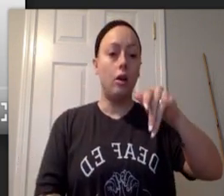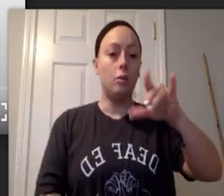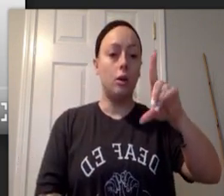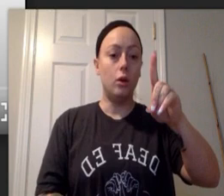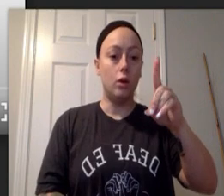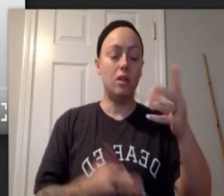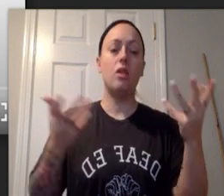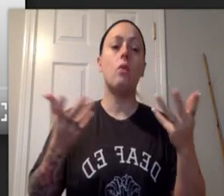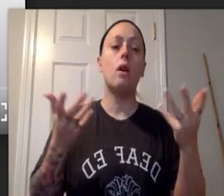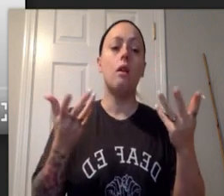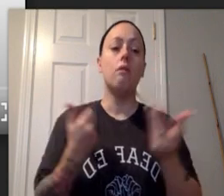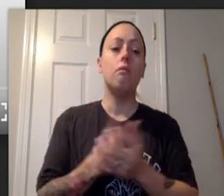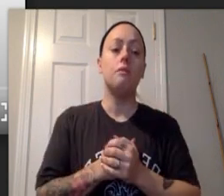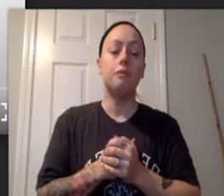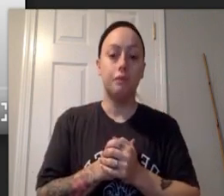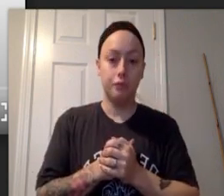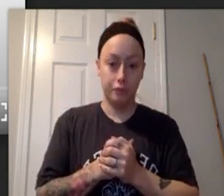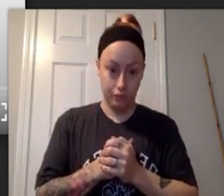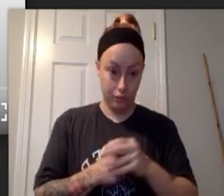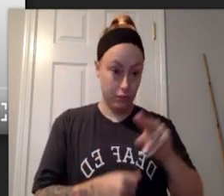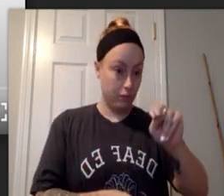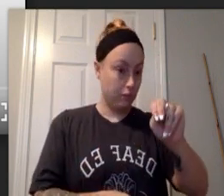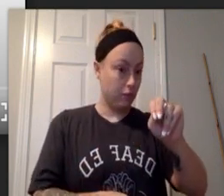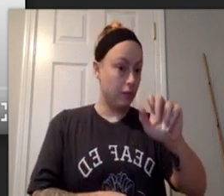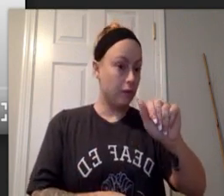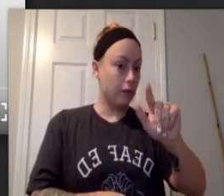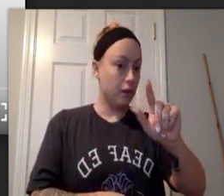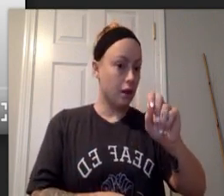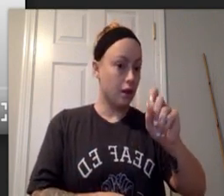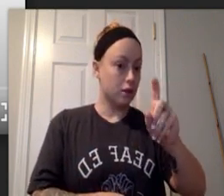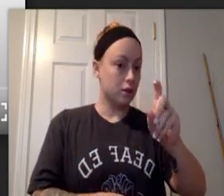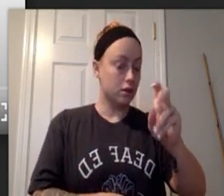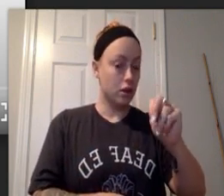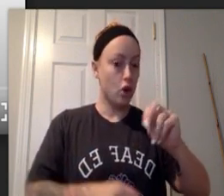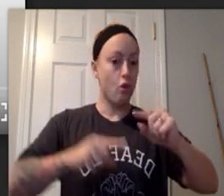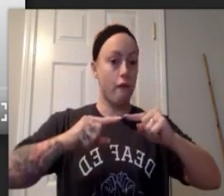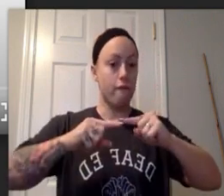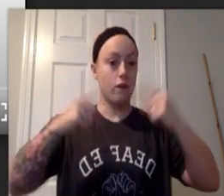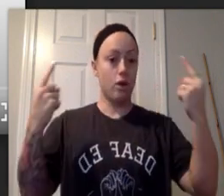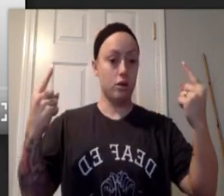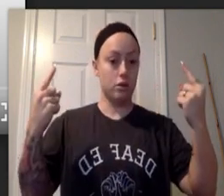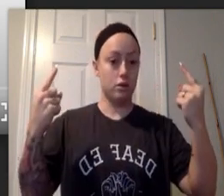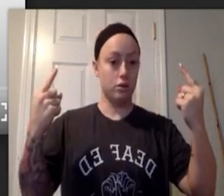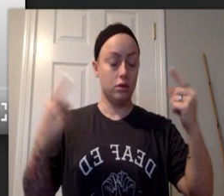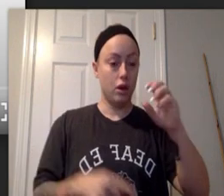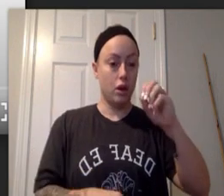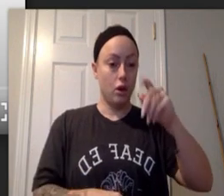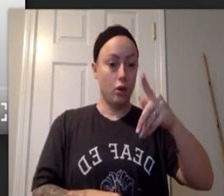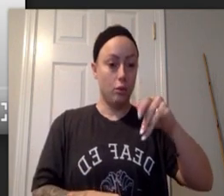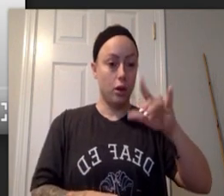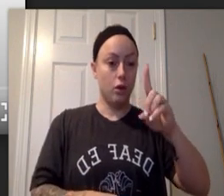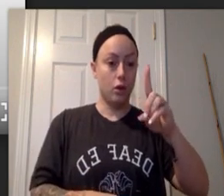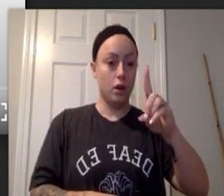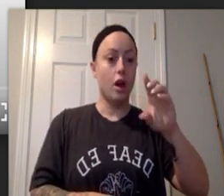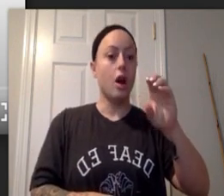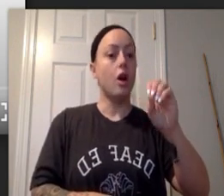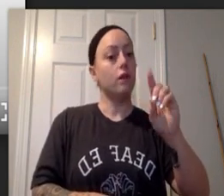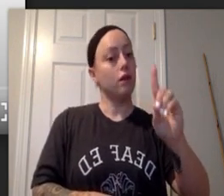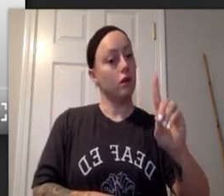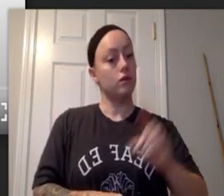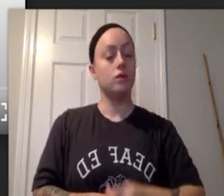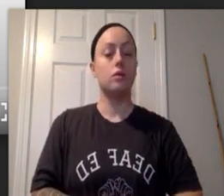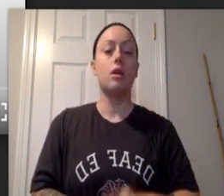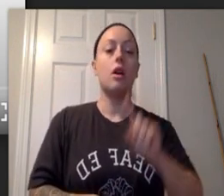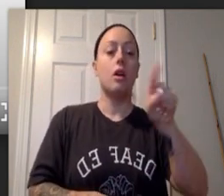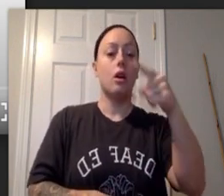this drug naloxone, all it does in the world is reverse opioid overdoses, but it will only work